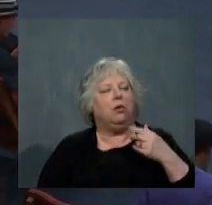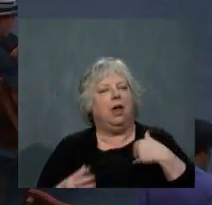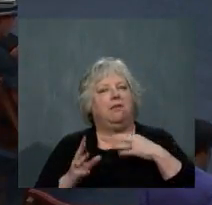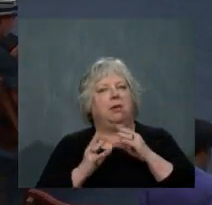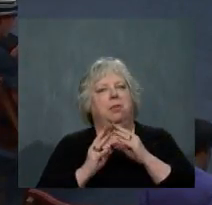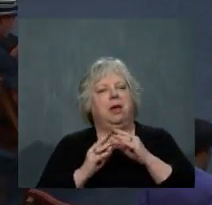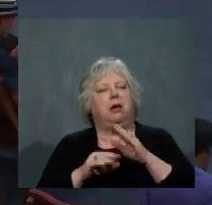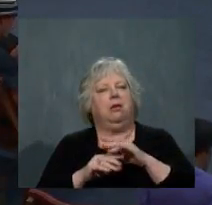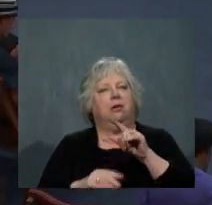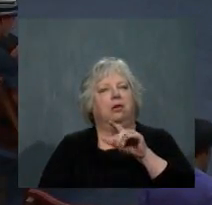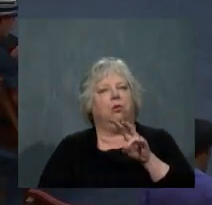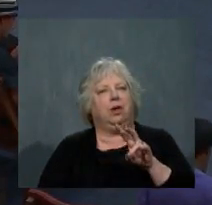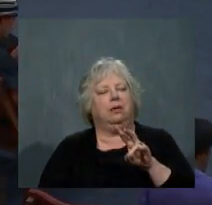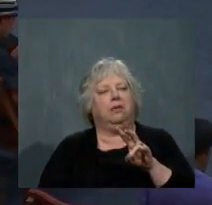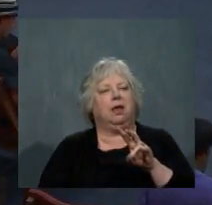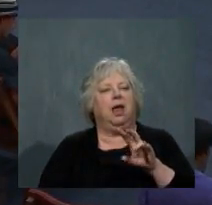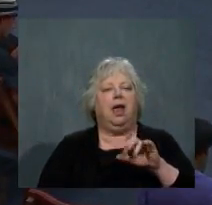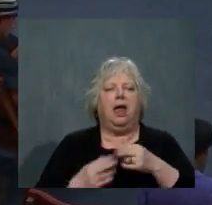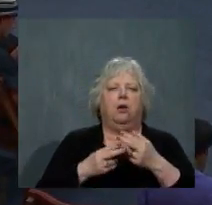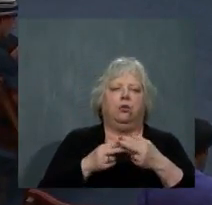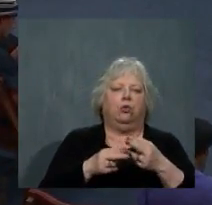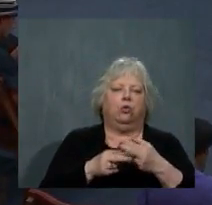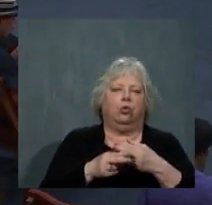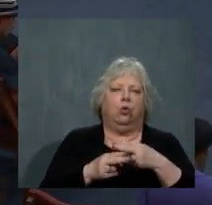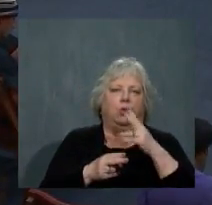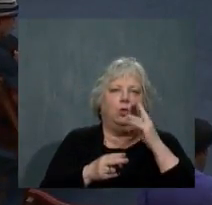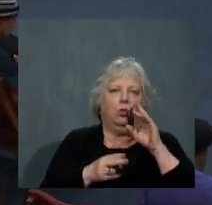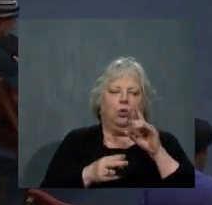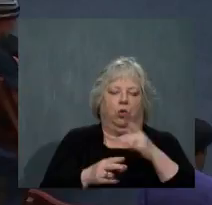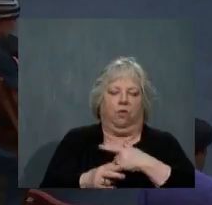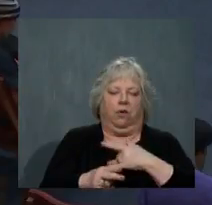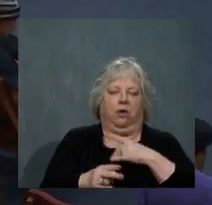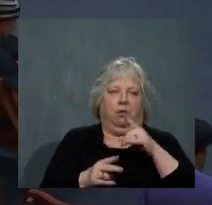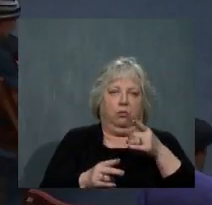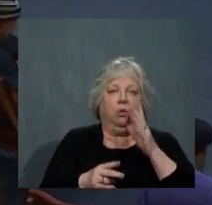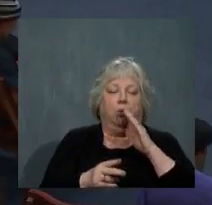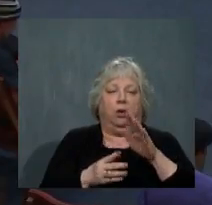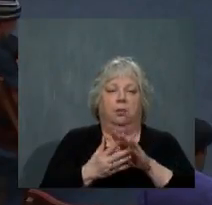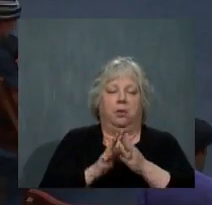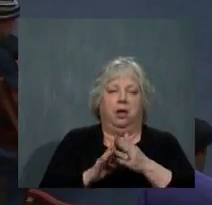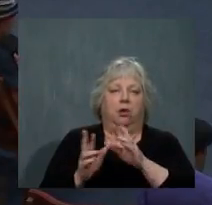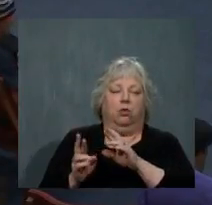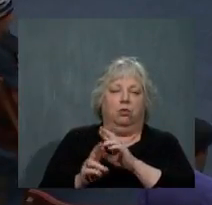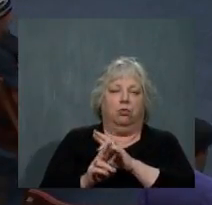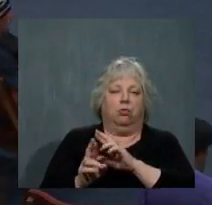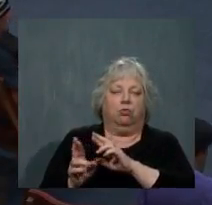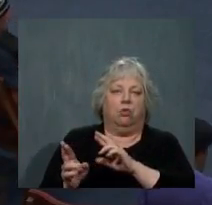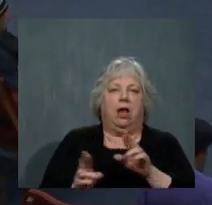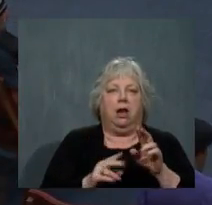on the 27th. How soon do you think that you would be ready to begin the trial?